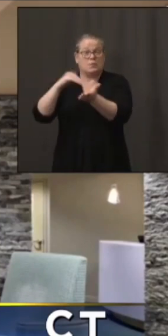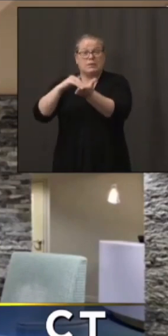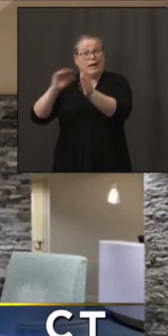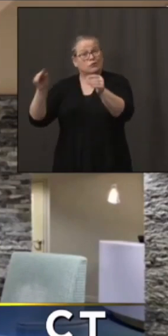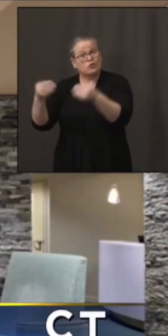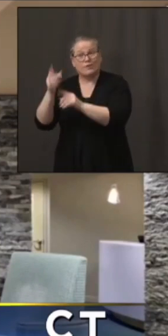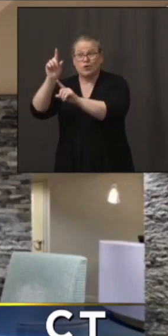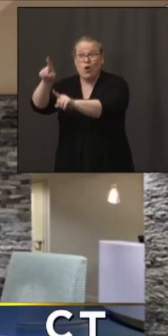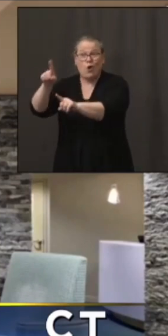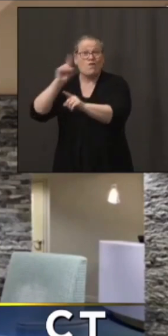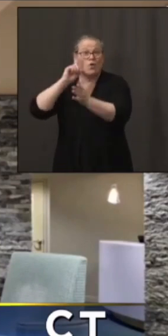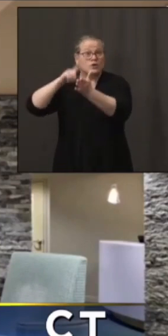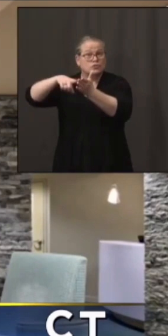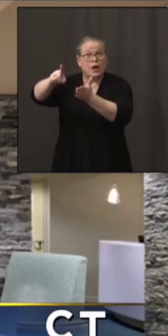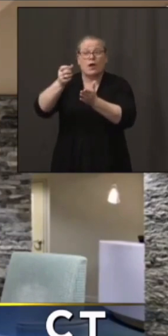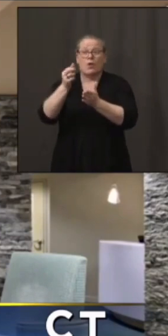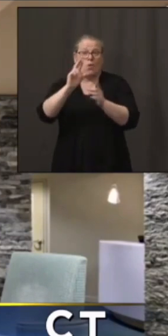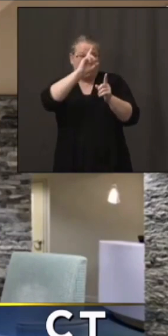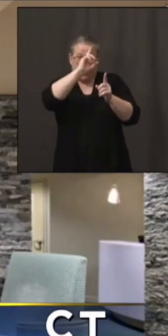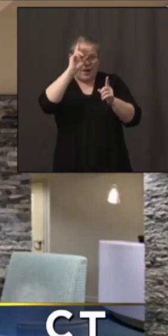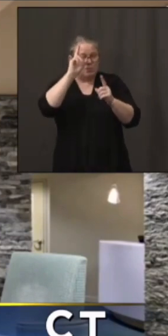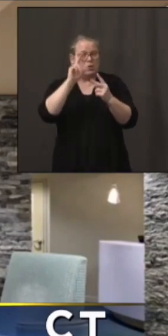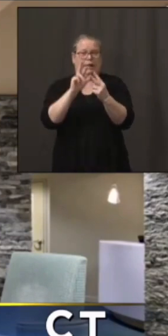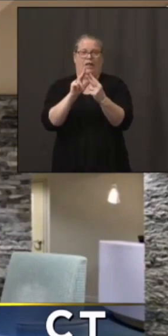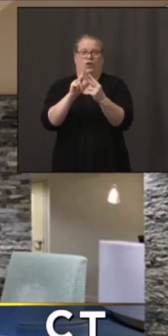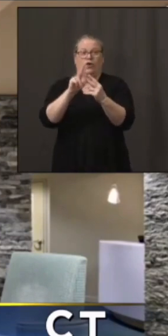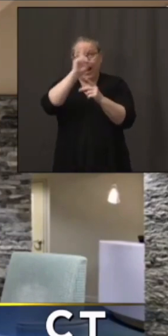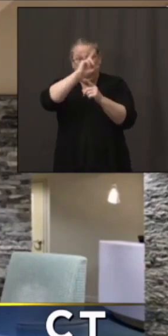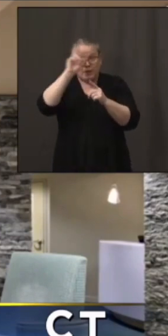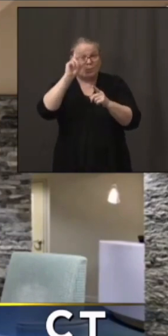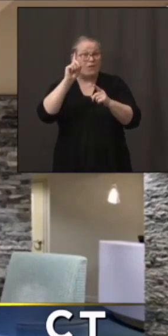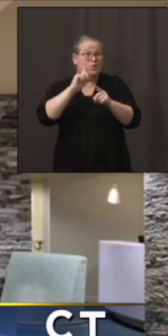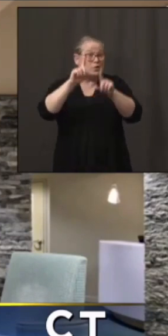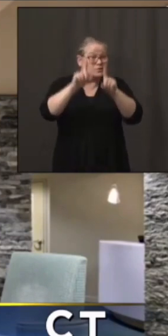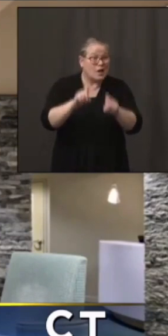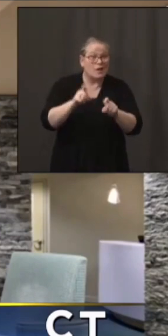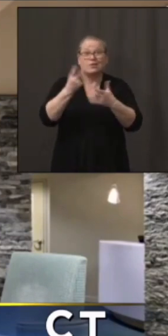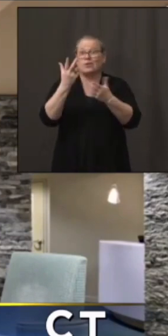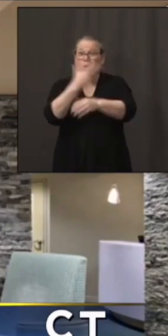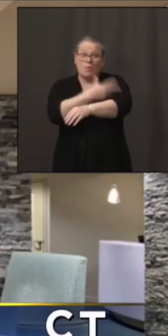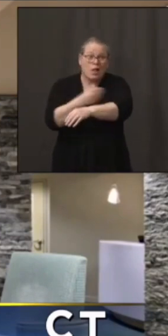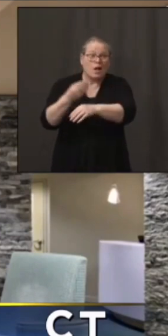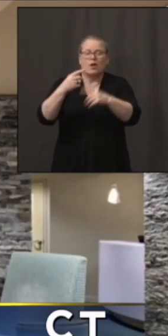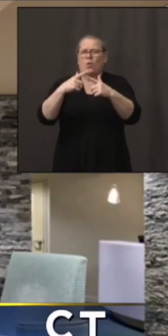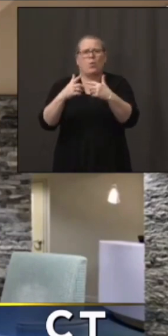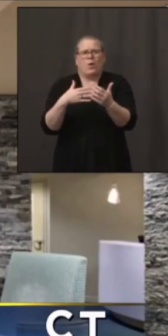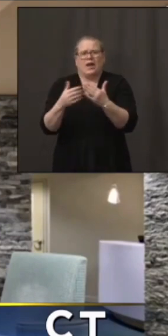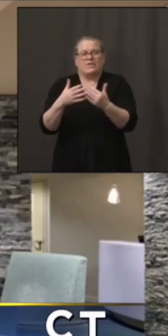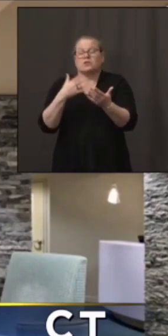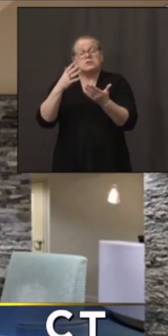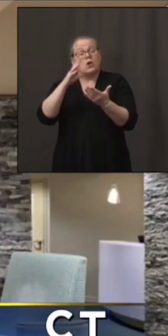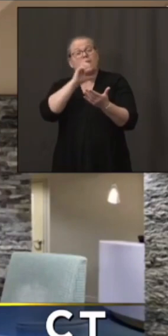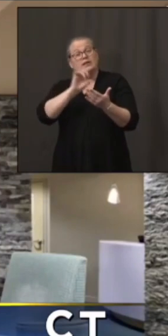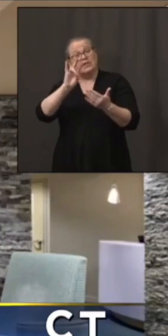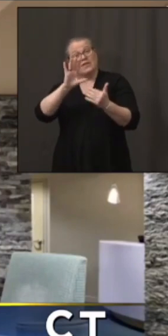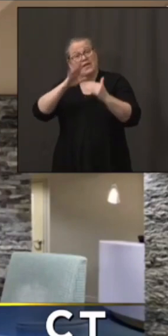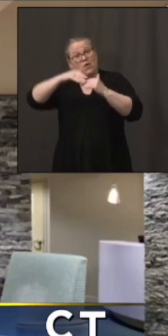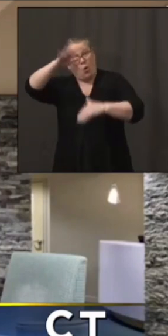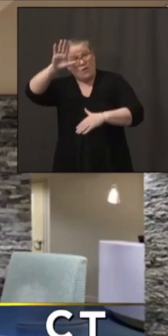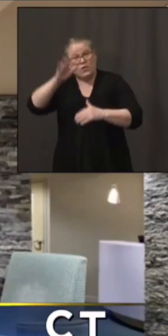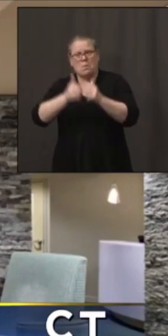or with the hospital. So we'll get the vast majority of individuals 75 and older in our community just through that